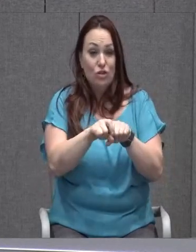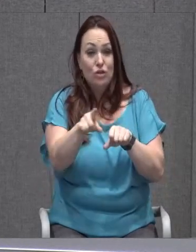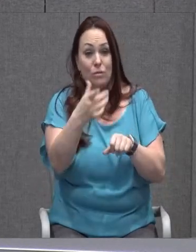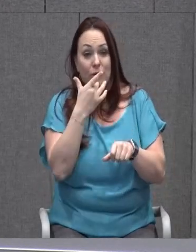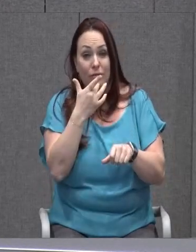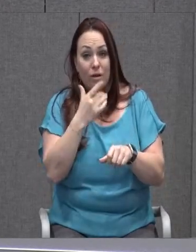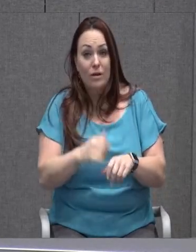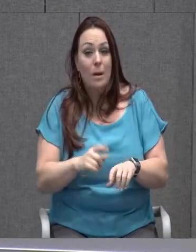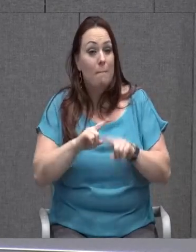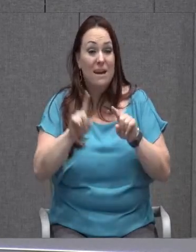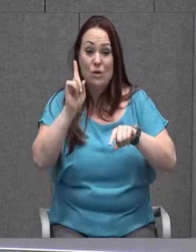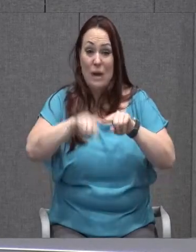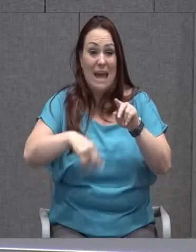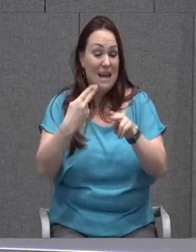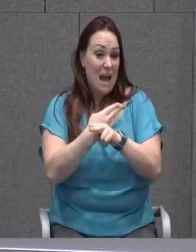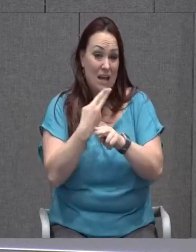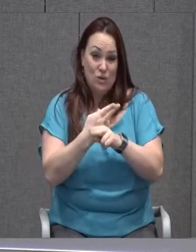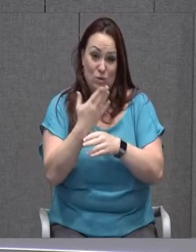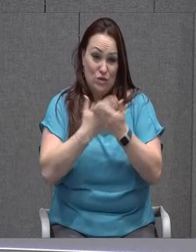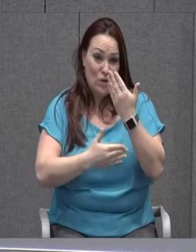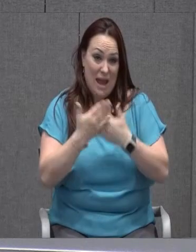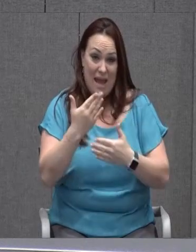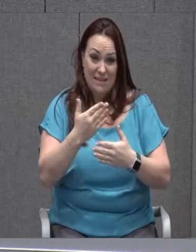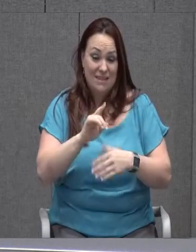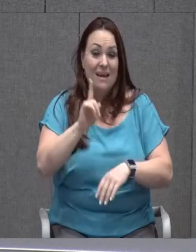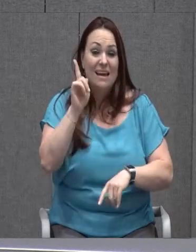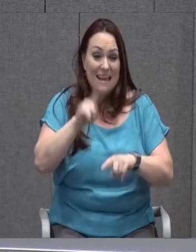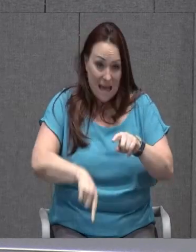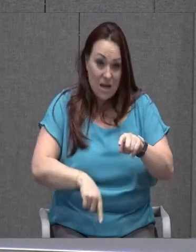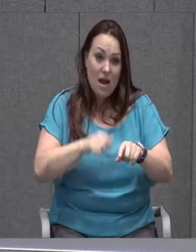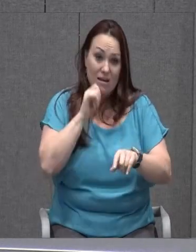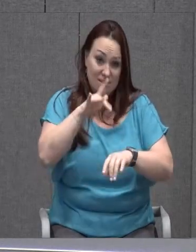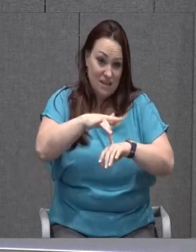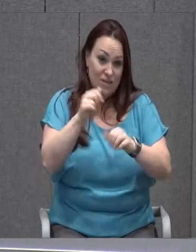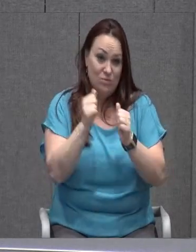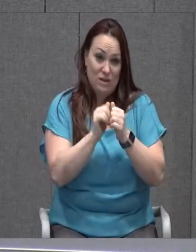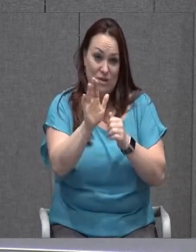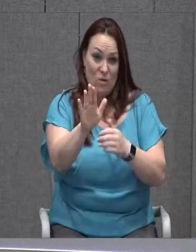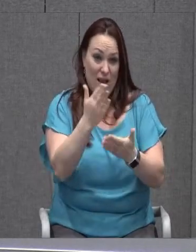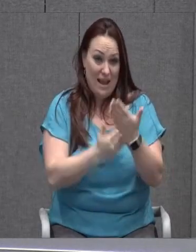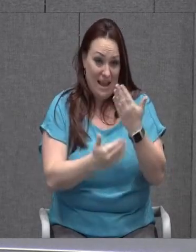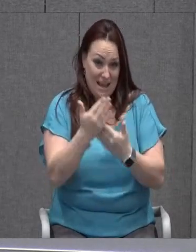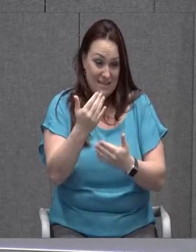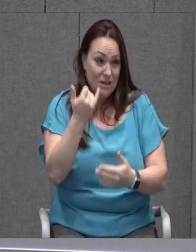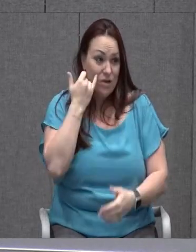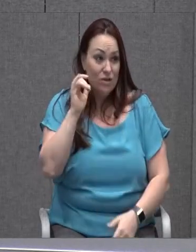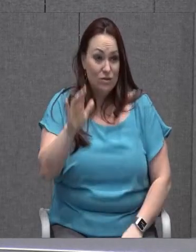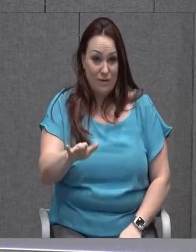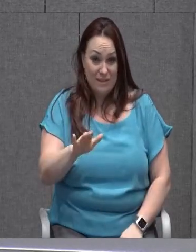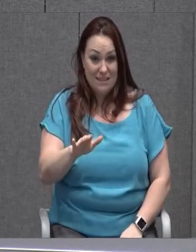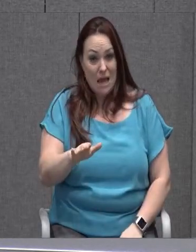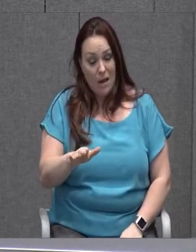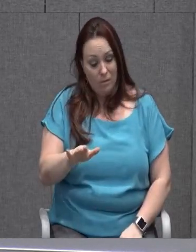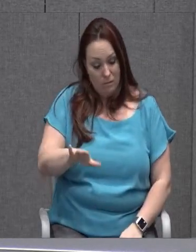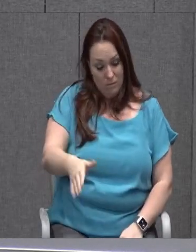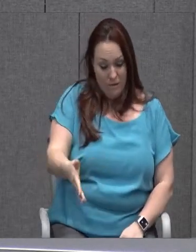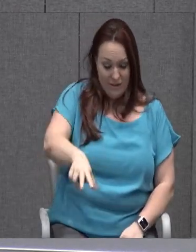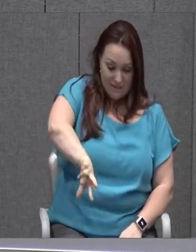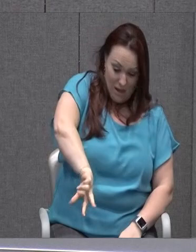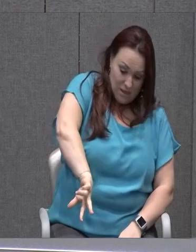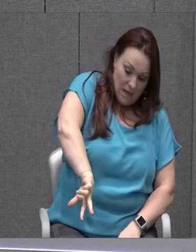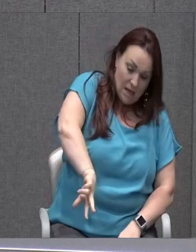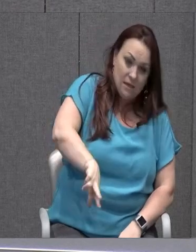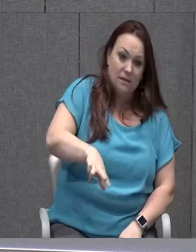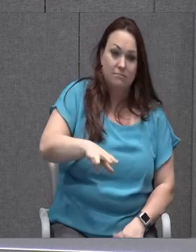puedes tocar con las manos. You Okay. cannot ever, ever, ever touch it with your hands. Okay. So if it's down on its side, si está